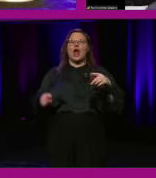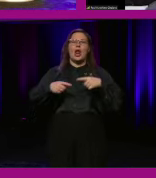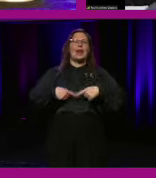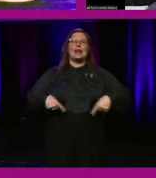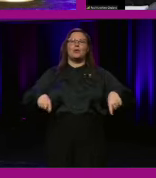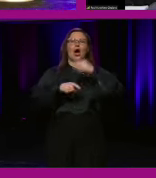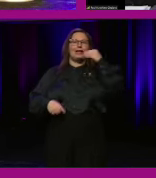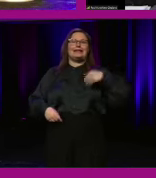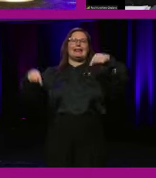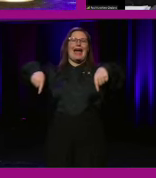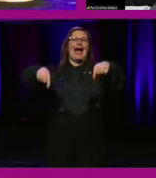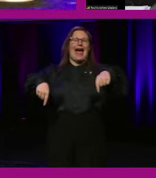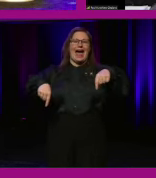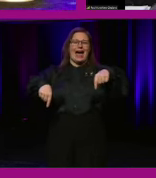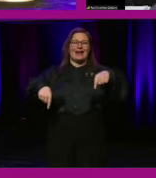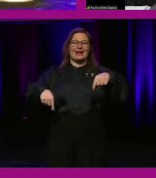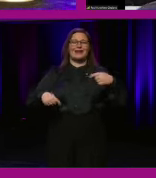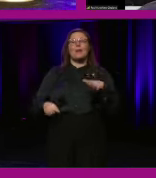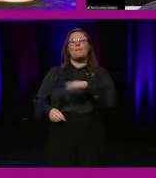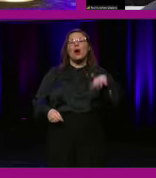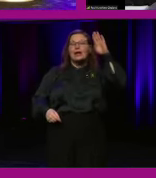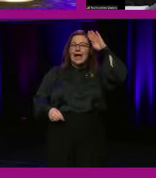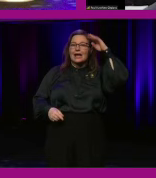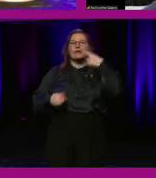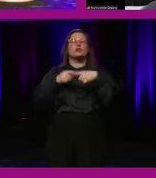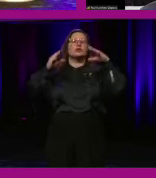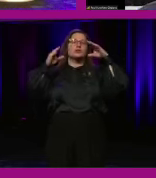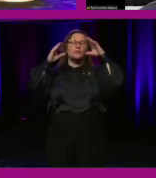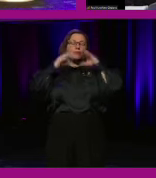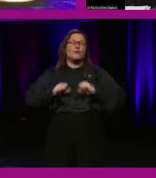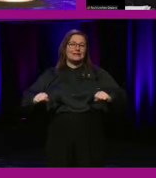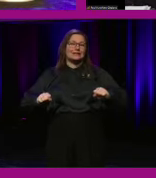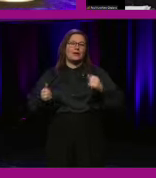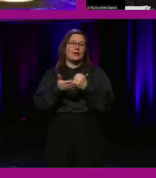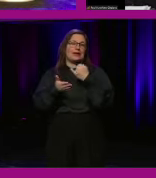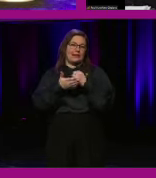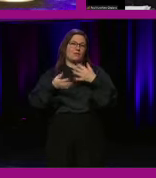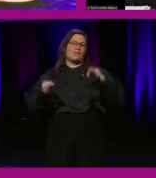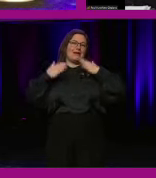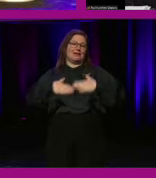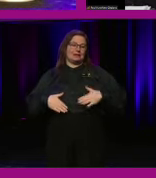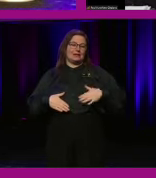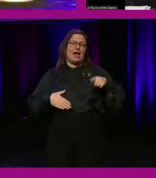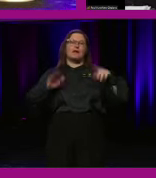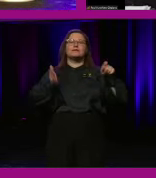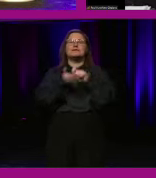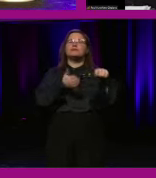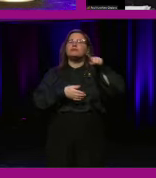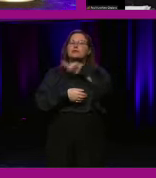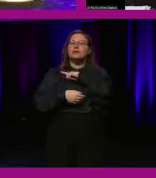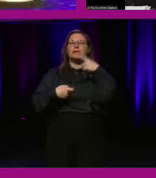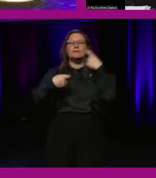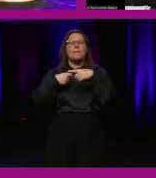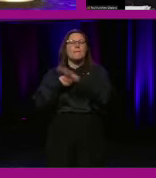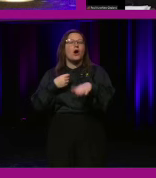say, pediatrician and professor of public health, who's written extensively on